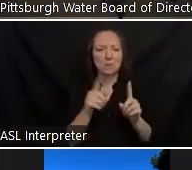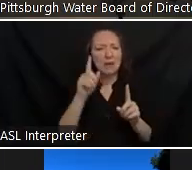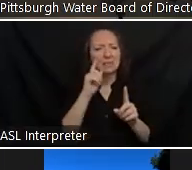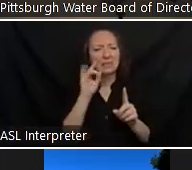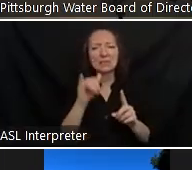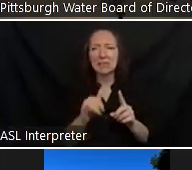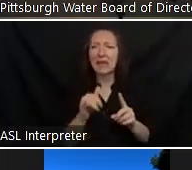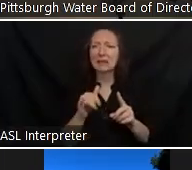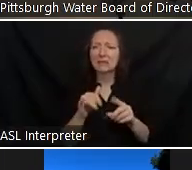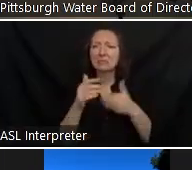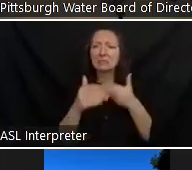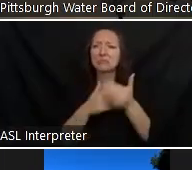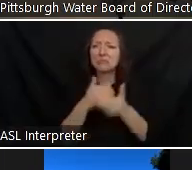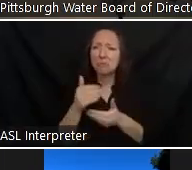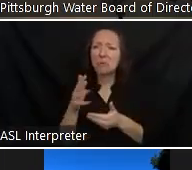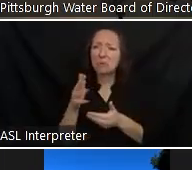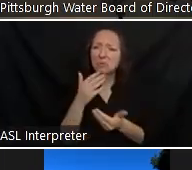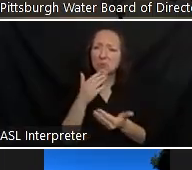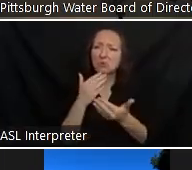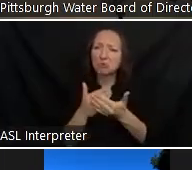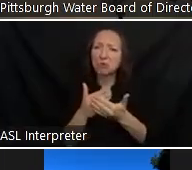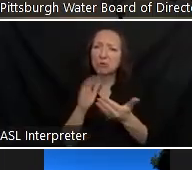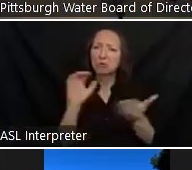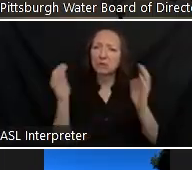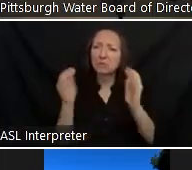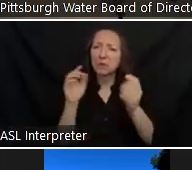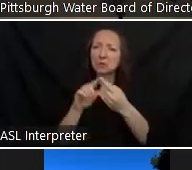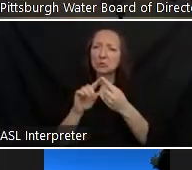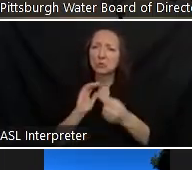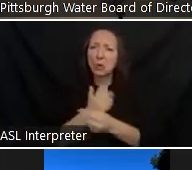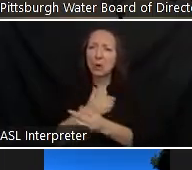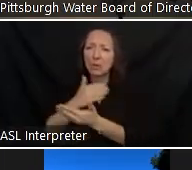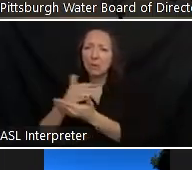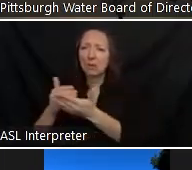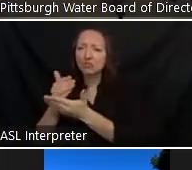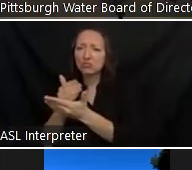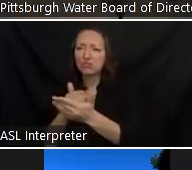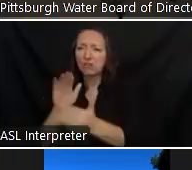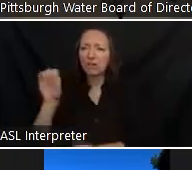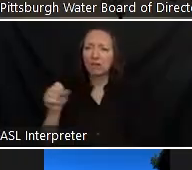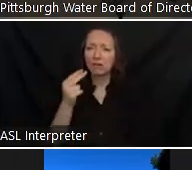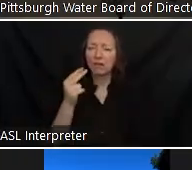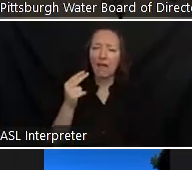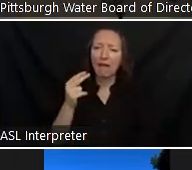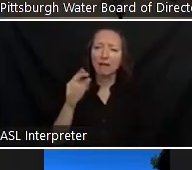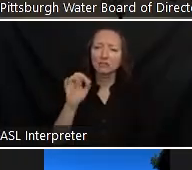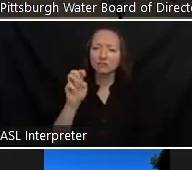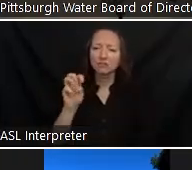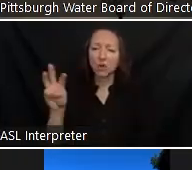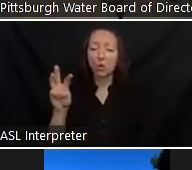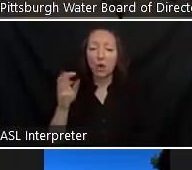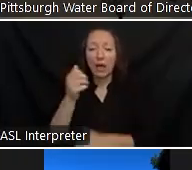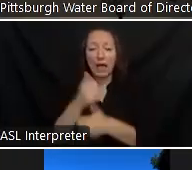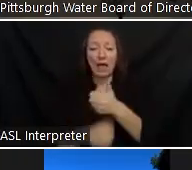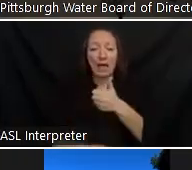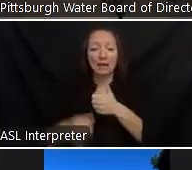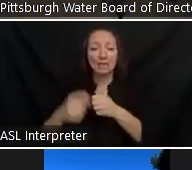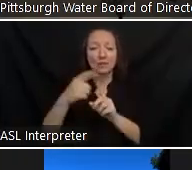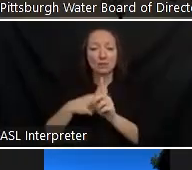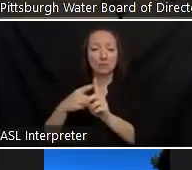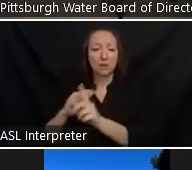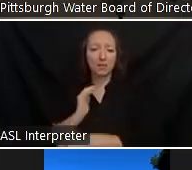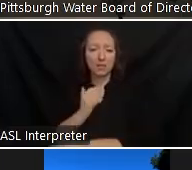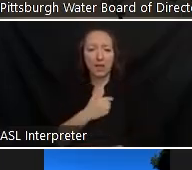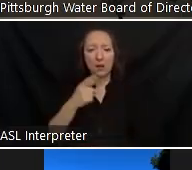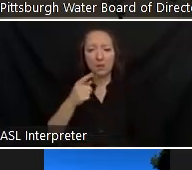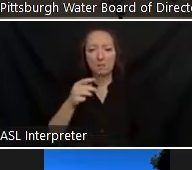we had predicted in our budget and our cash flow. So every month our PMs are updating the